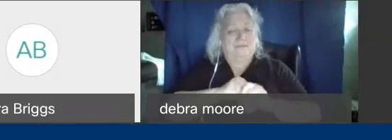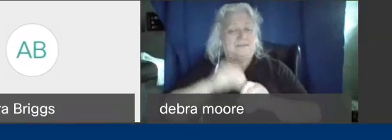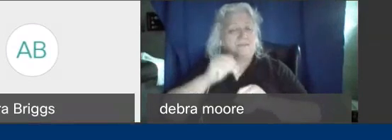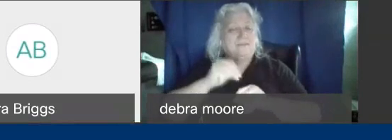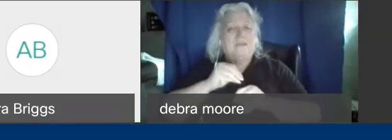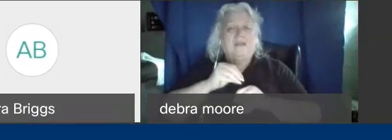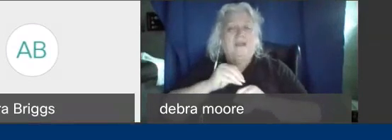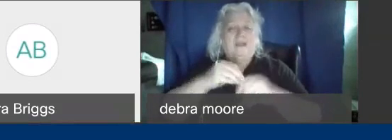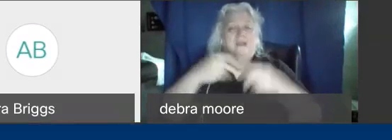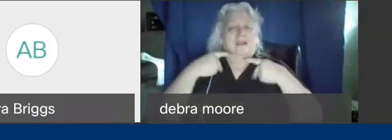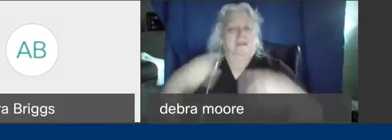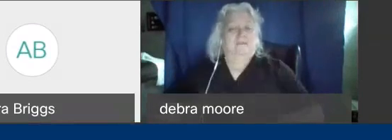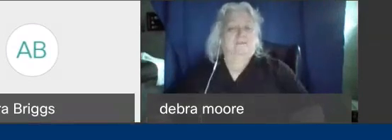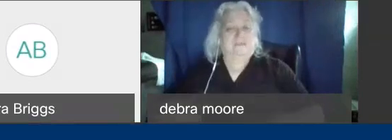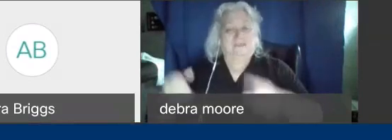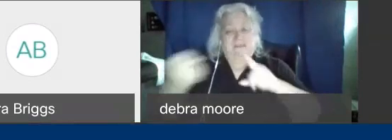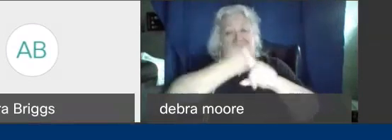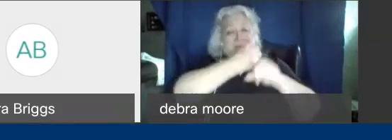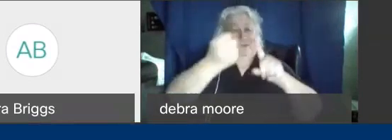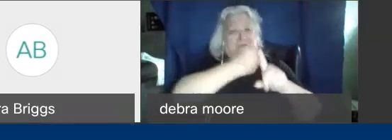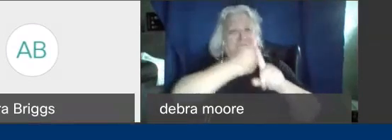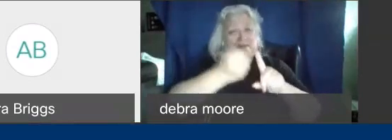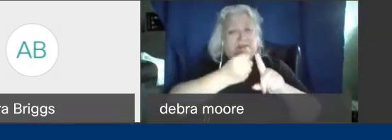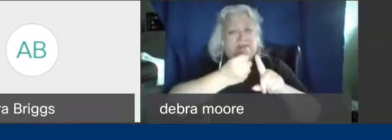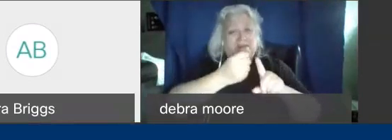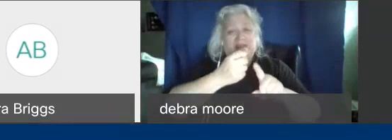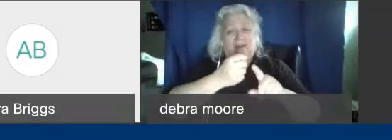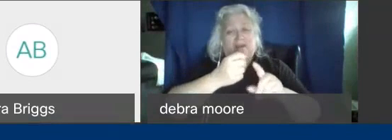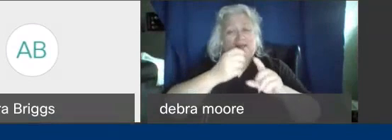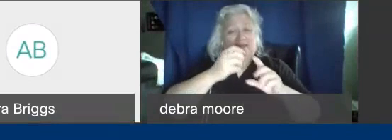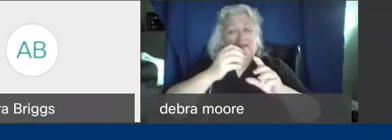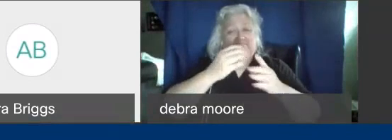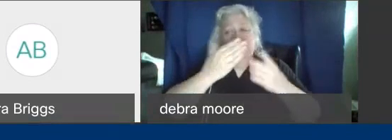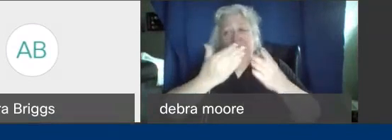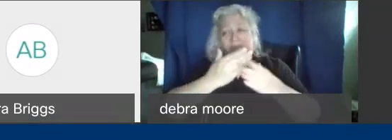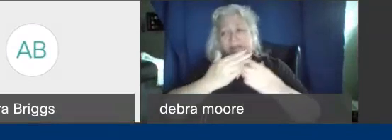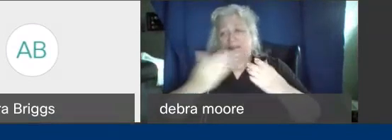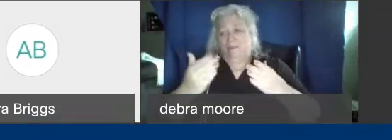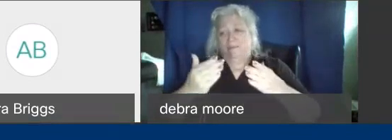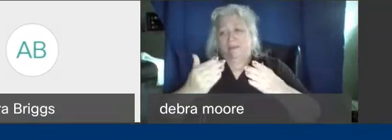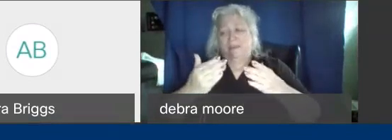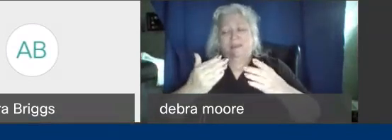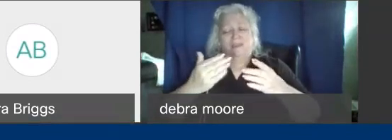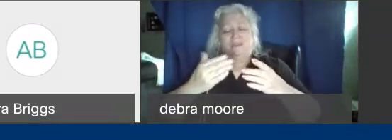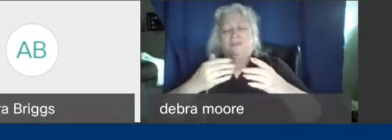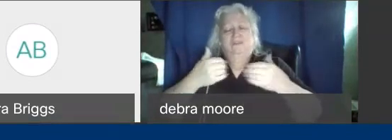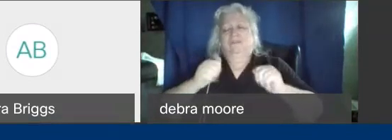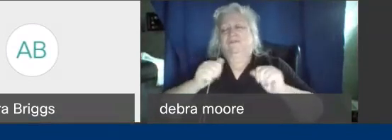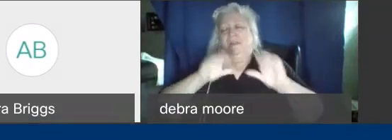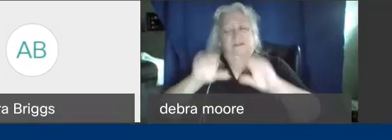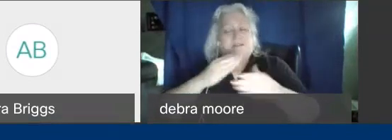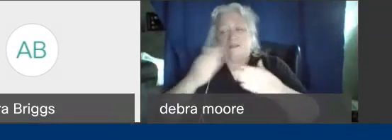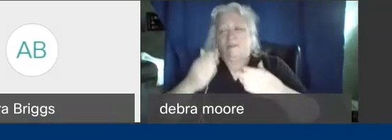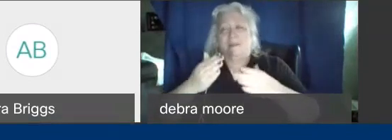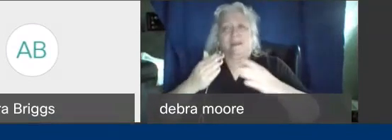can include physical brutality and any physical activities that provide risks to mental or physical health or